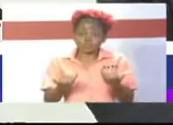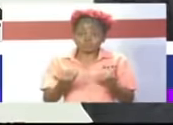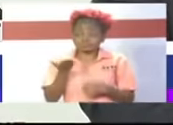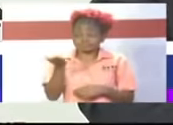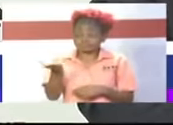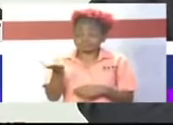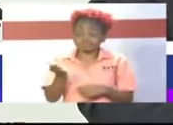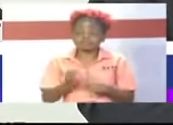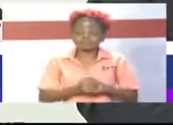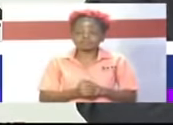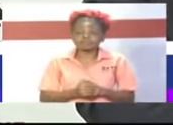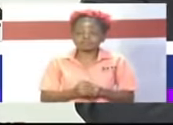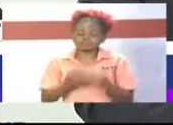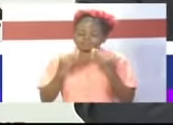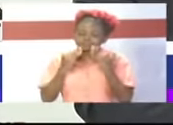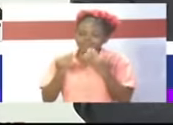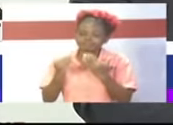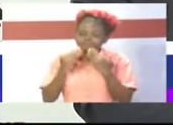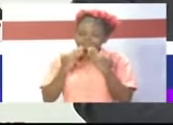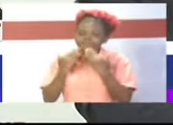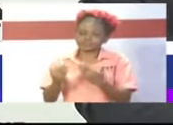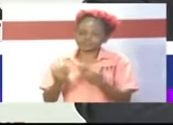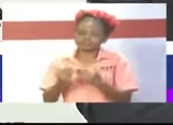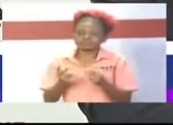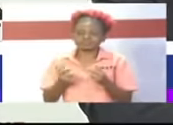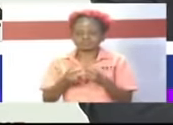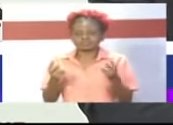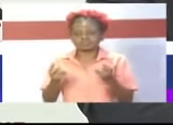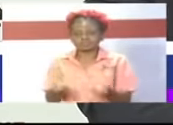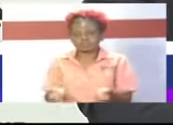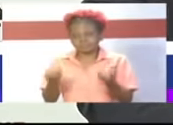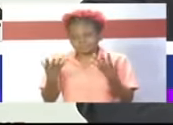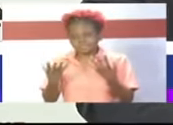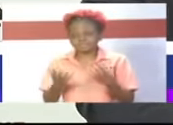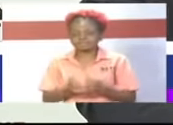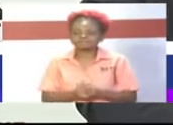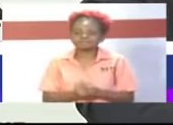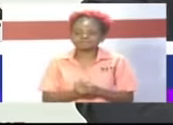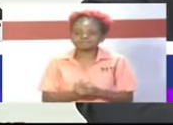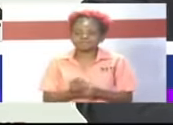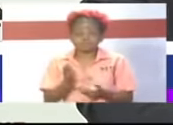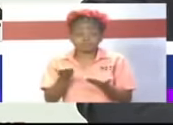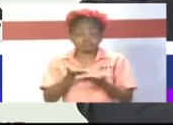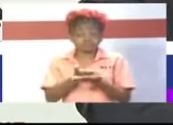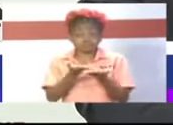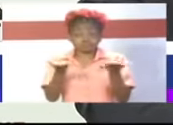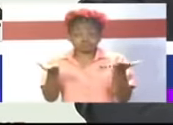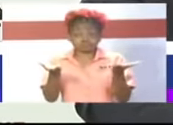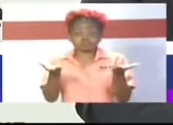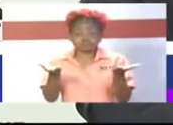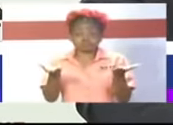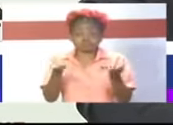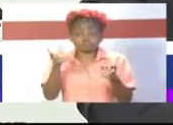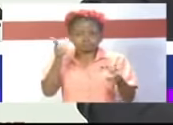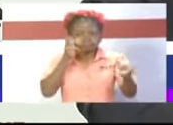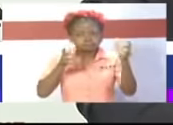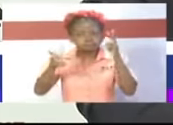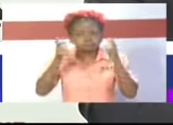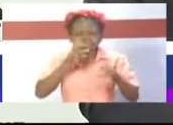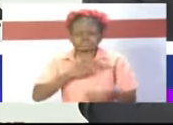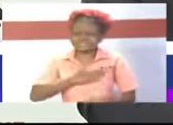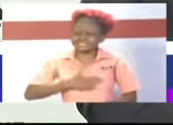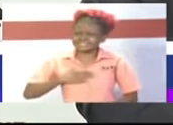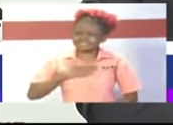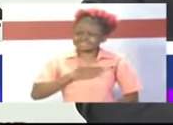Thank you very much, Nurse Sukchan. So, ladies and gentlemen, you owe it to yourself. Please get the